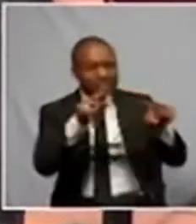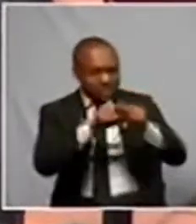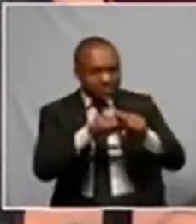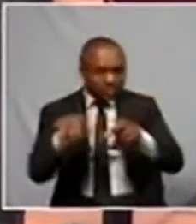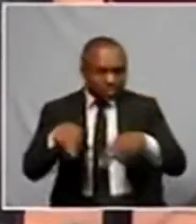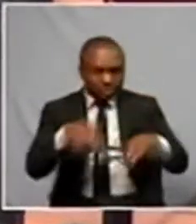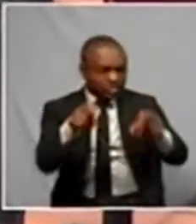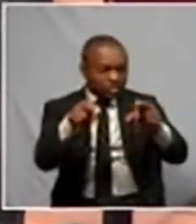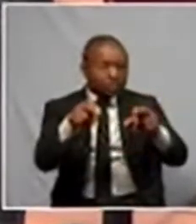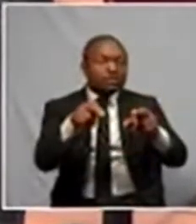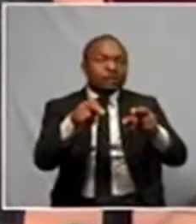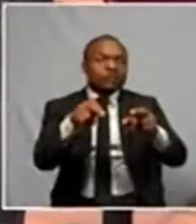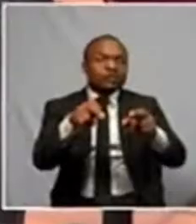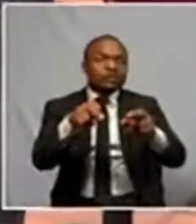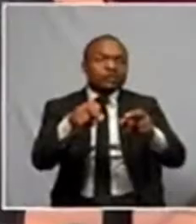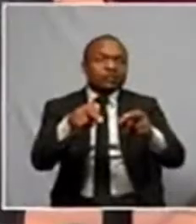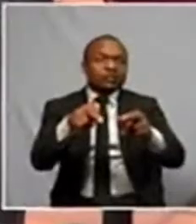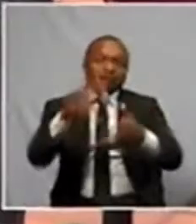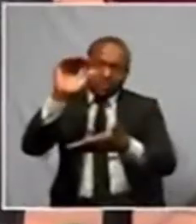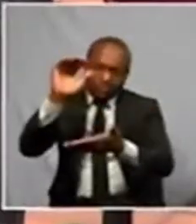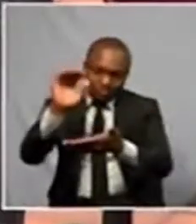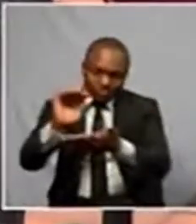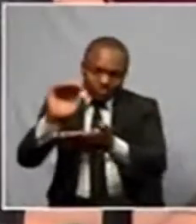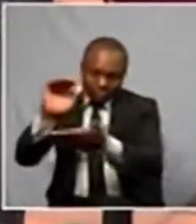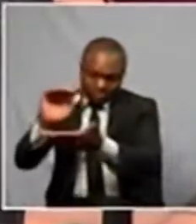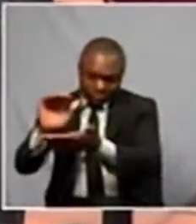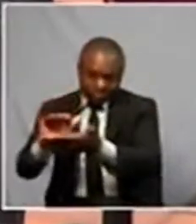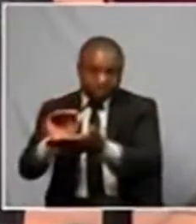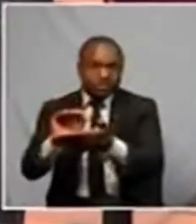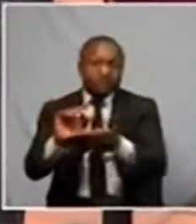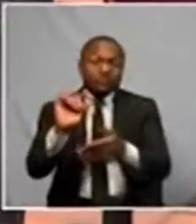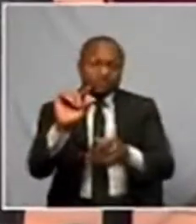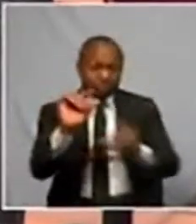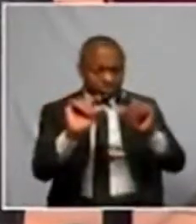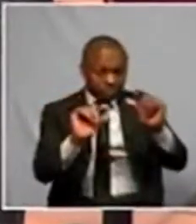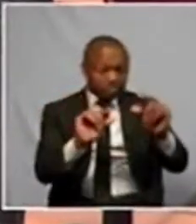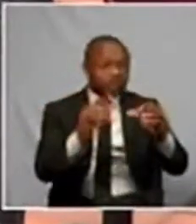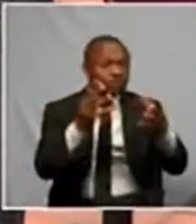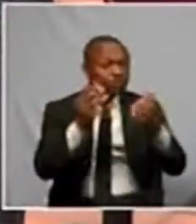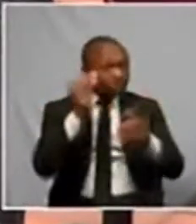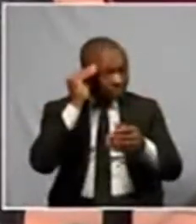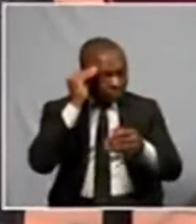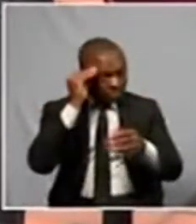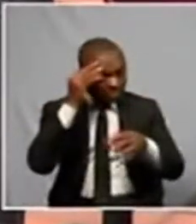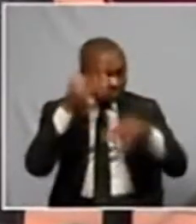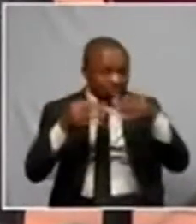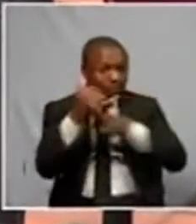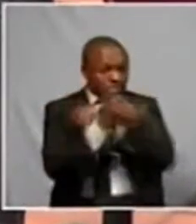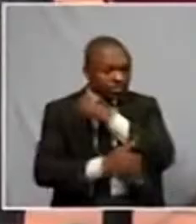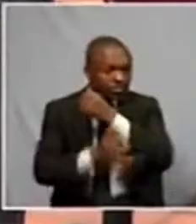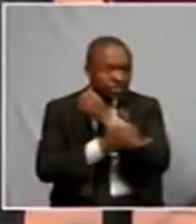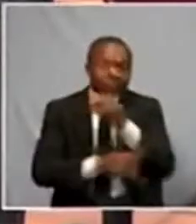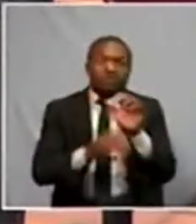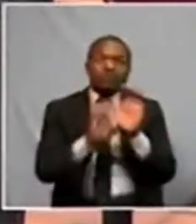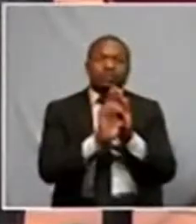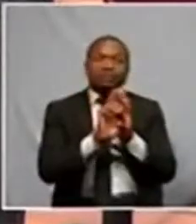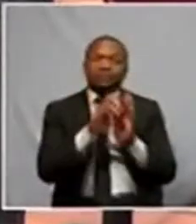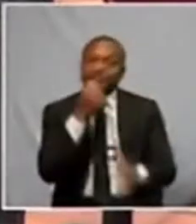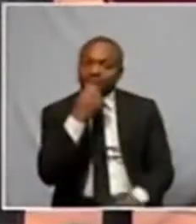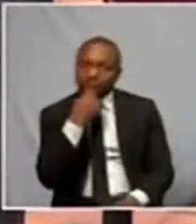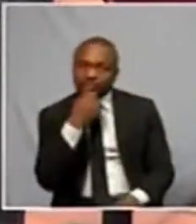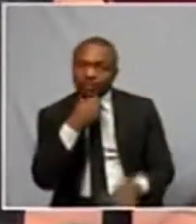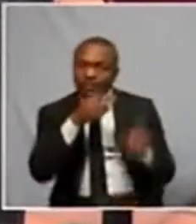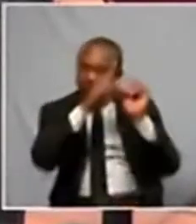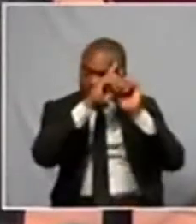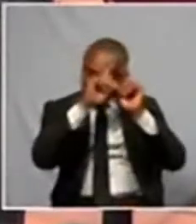up depleting the little that would have remained. So I want to learn more if countries like Tanzania,